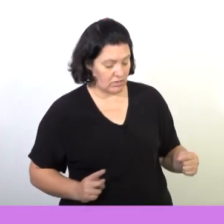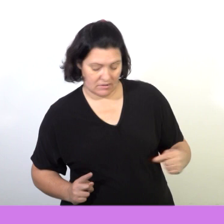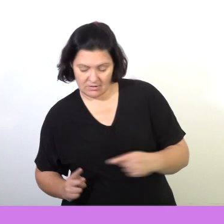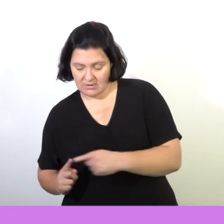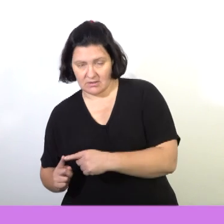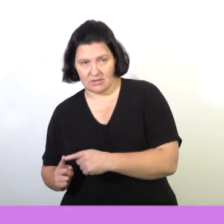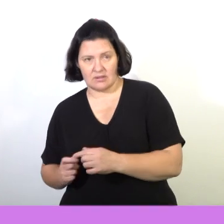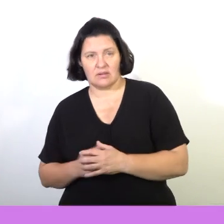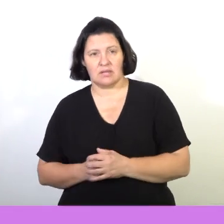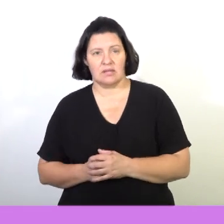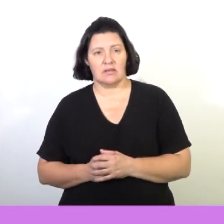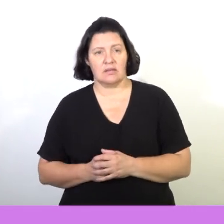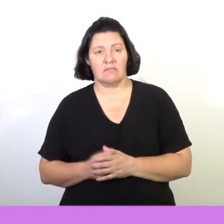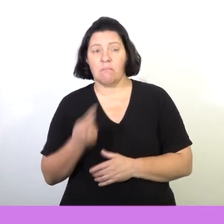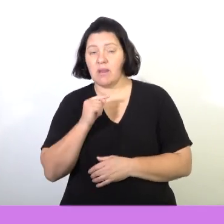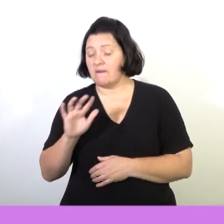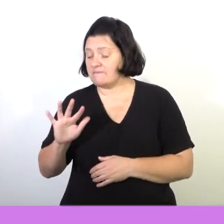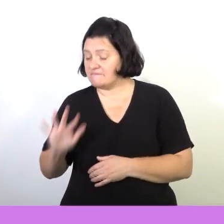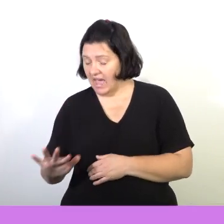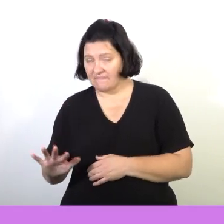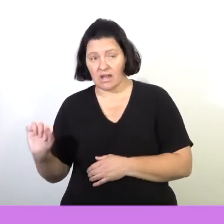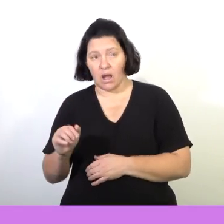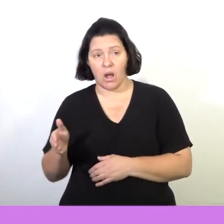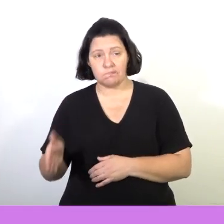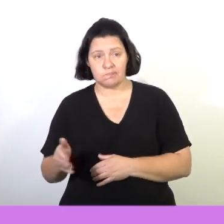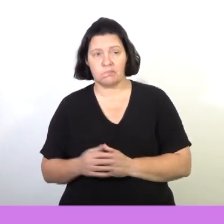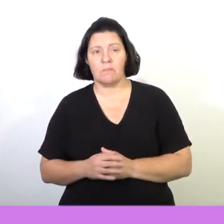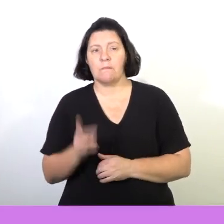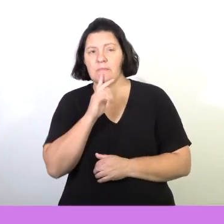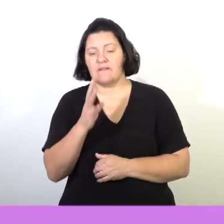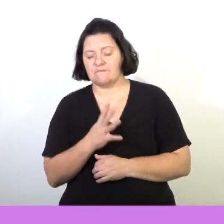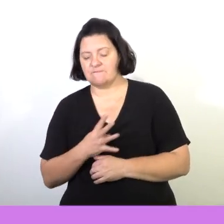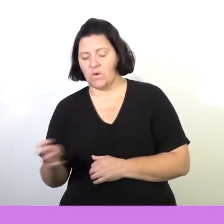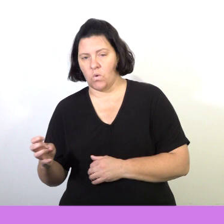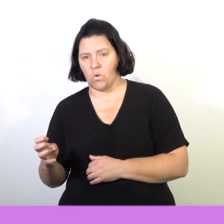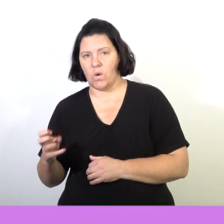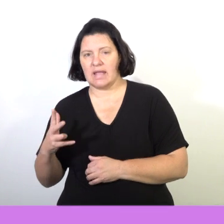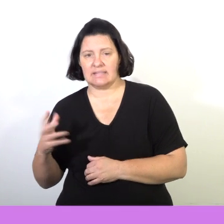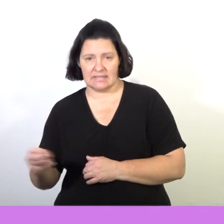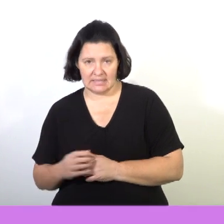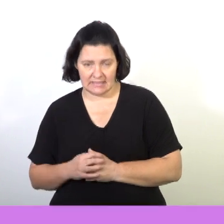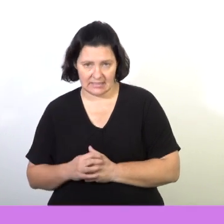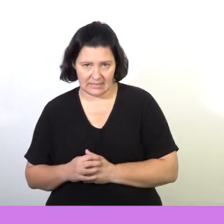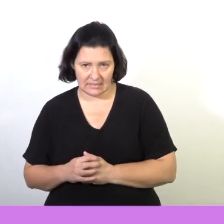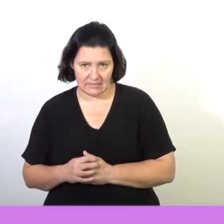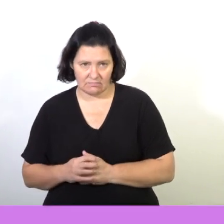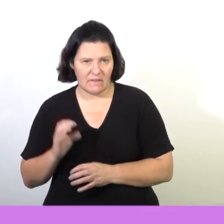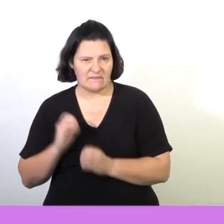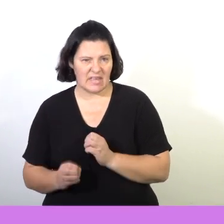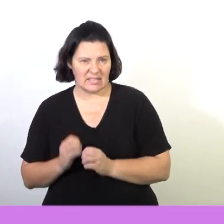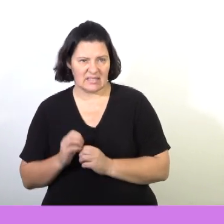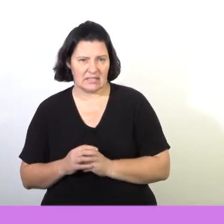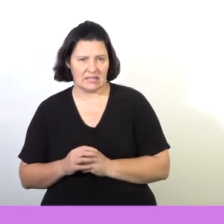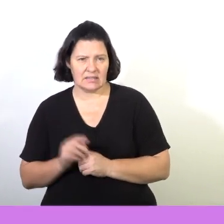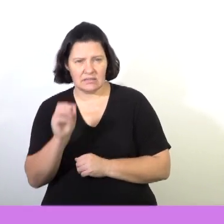just there. And then if 5 are in the car, it will be 480. Let me fix this